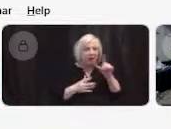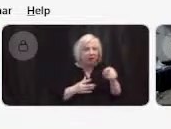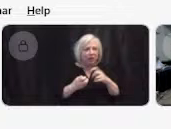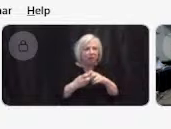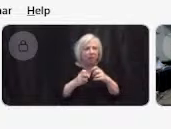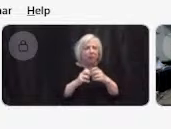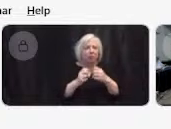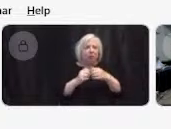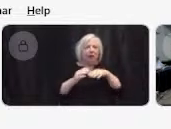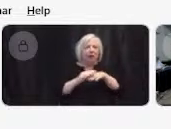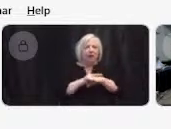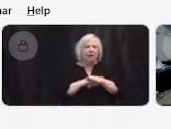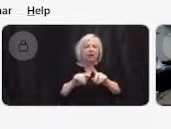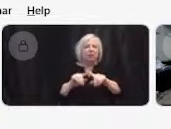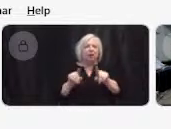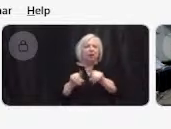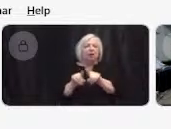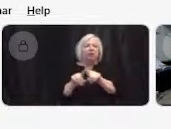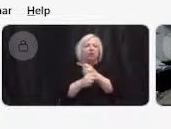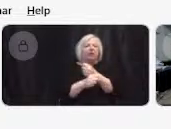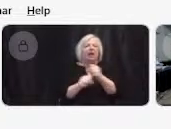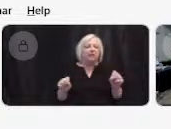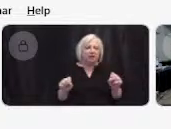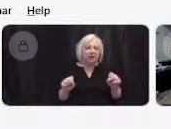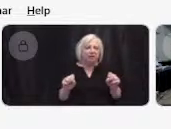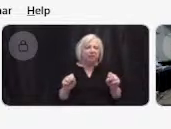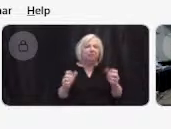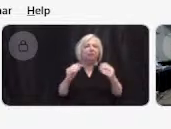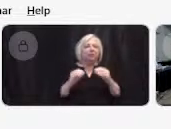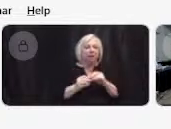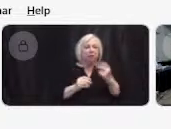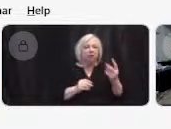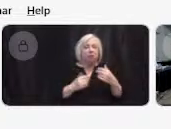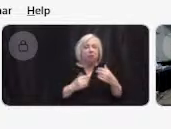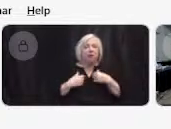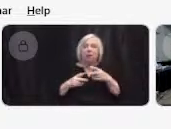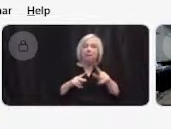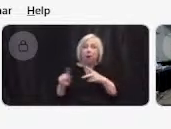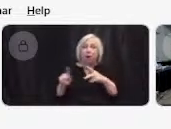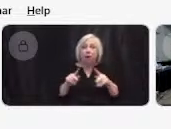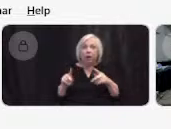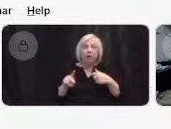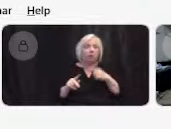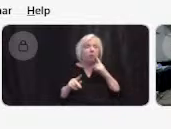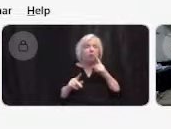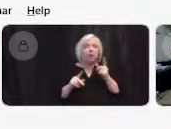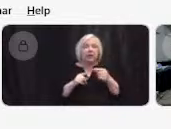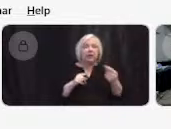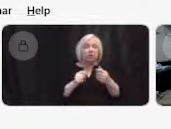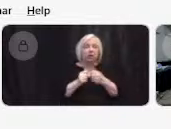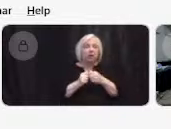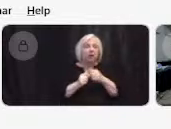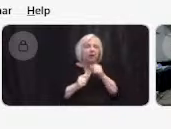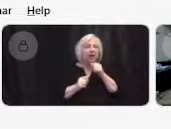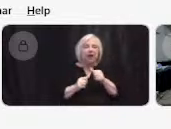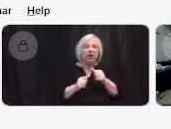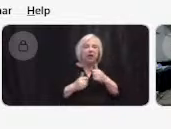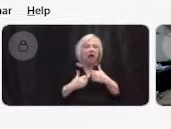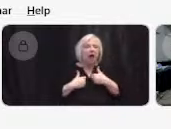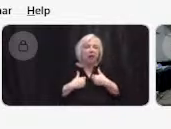with access, but also a safety issue. Number 2, there's parties. We disagree with the unoccupied